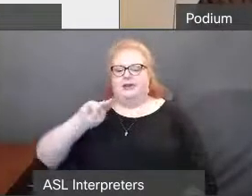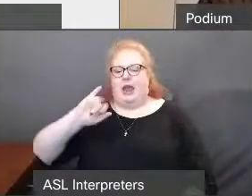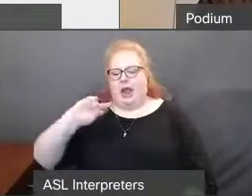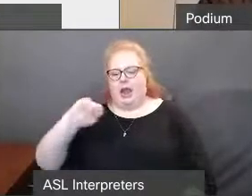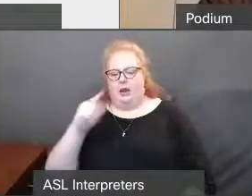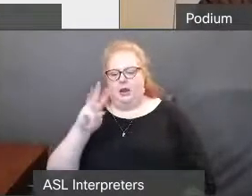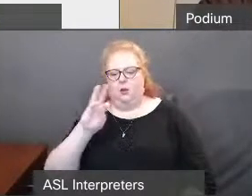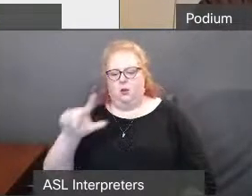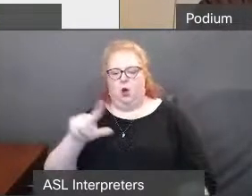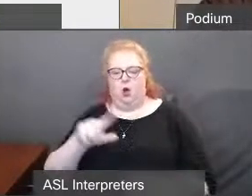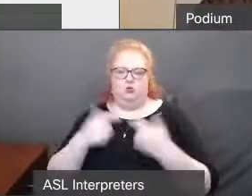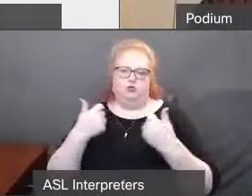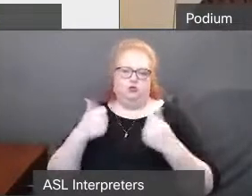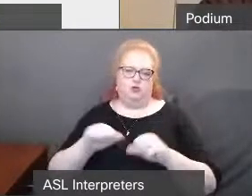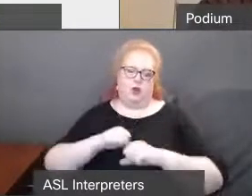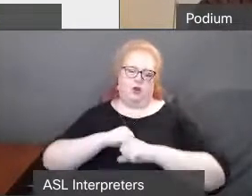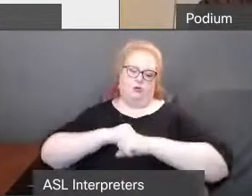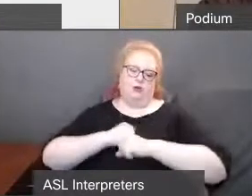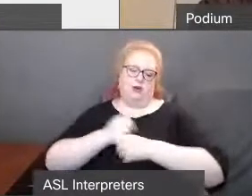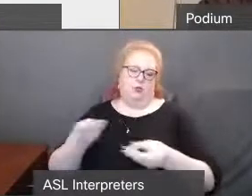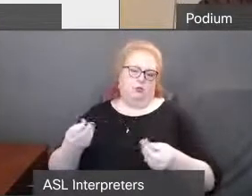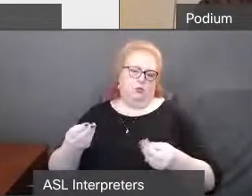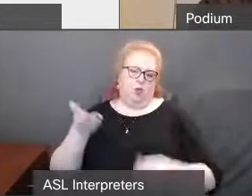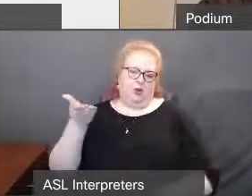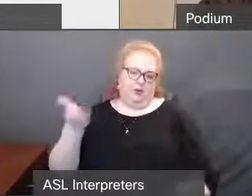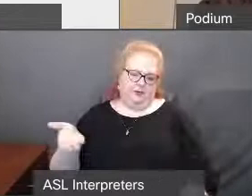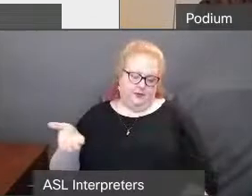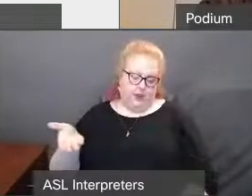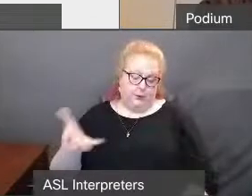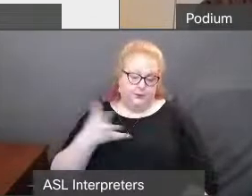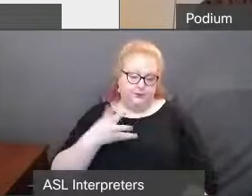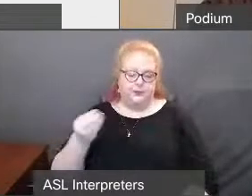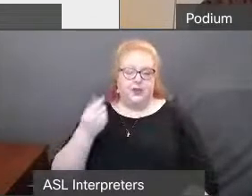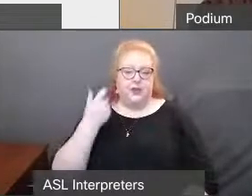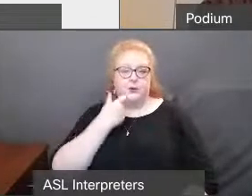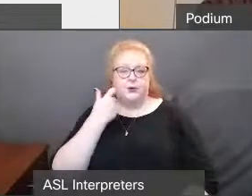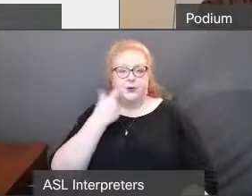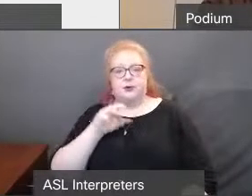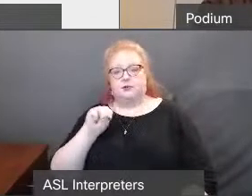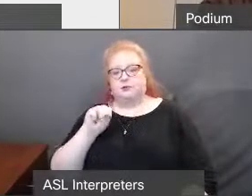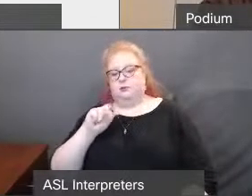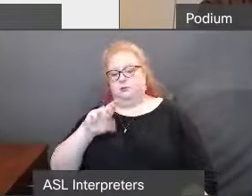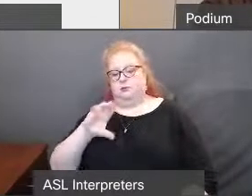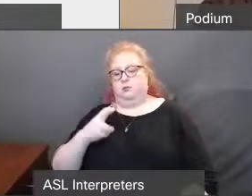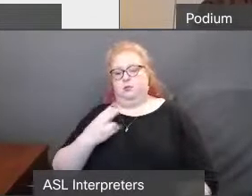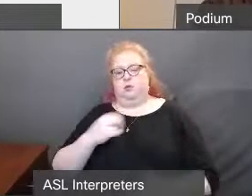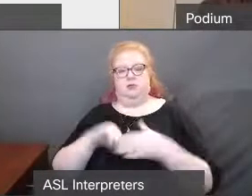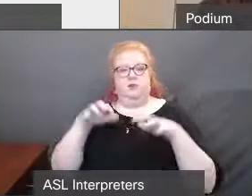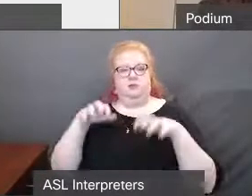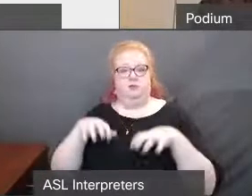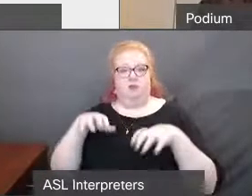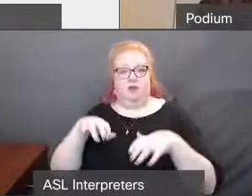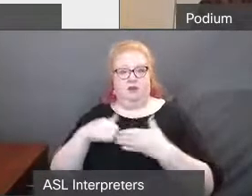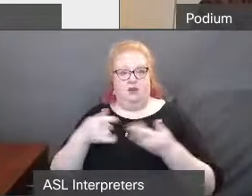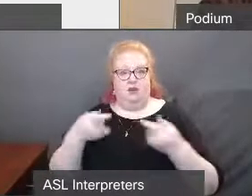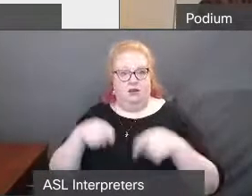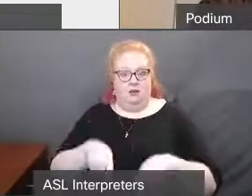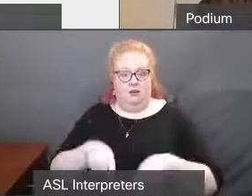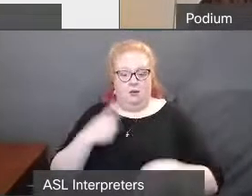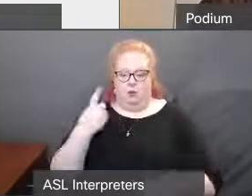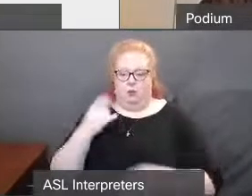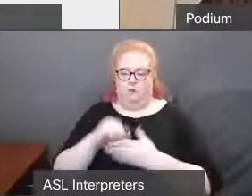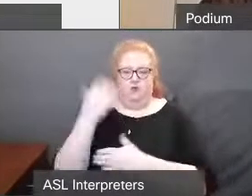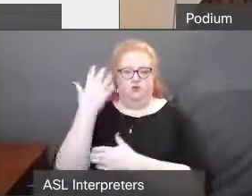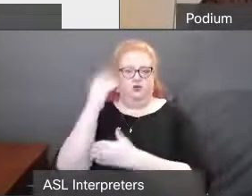over there. Just recently at March, the rain that came through, I guess one of those trees that was